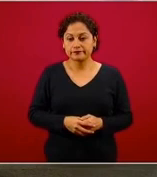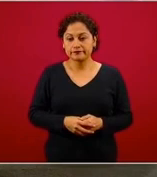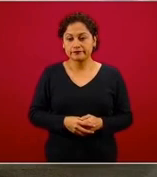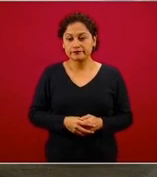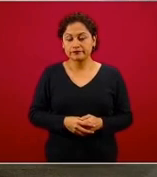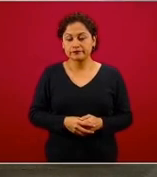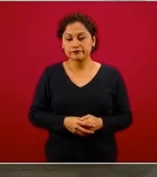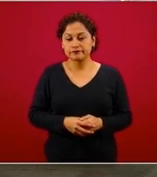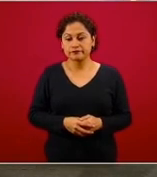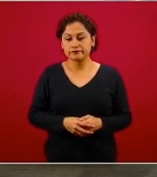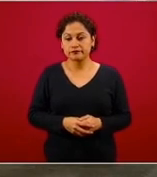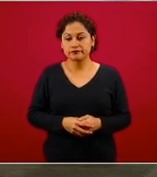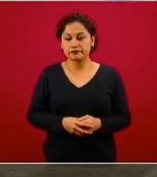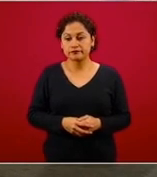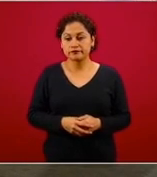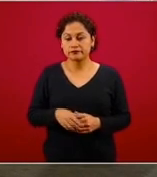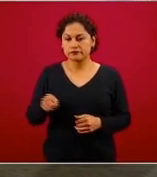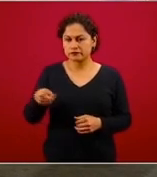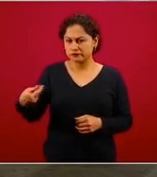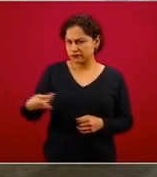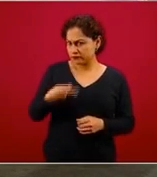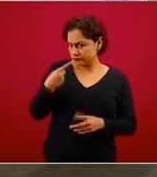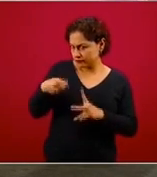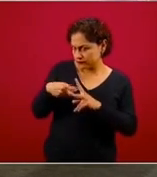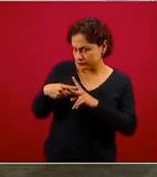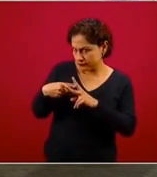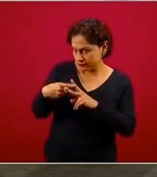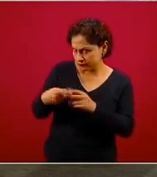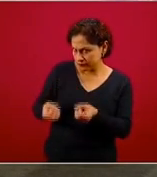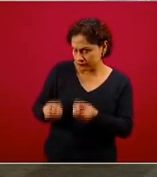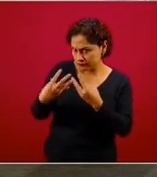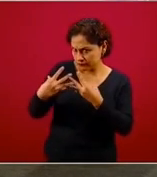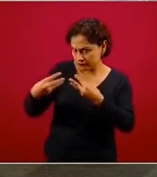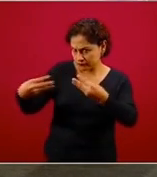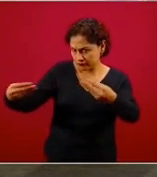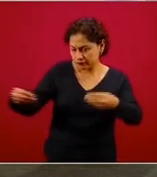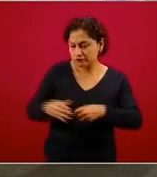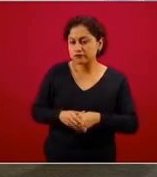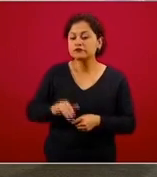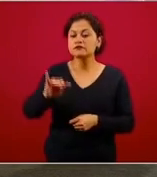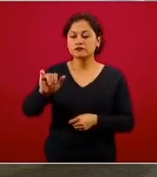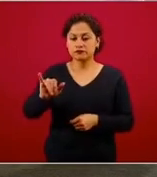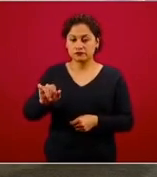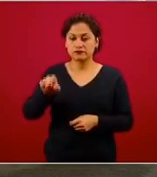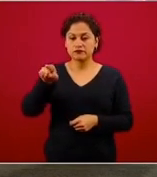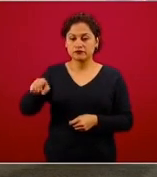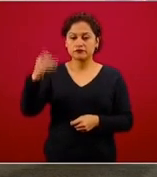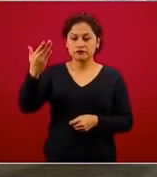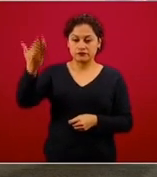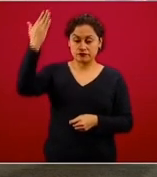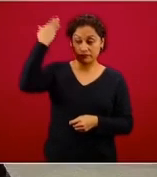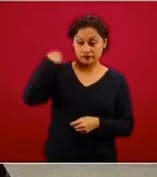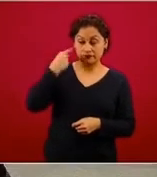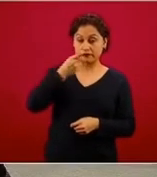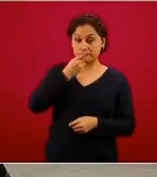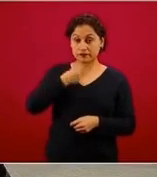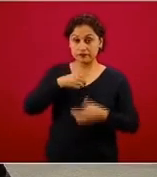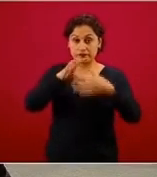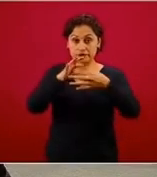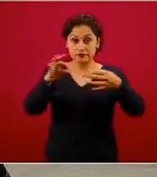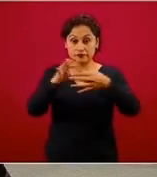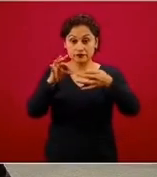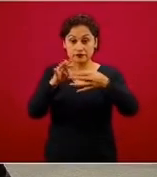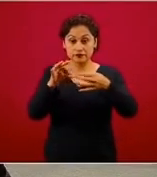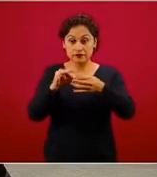Has that changed in phase three? Was there a multiplier? Because the cases you were